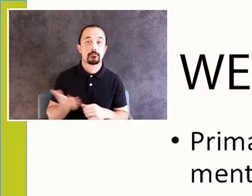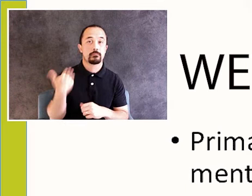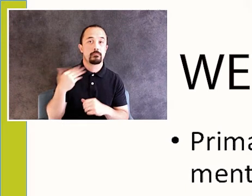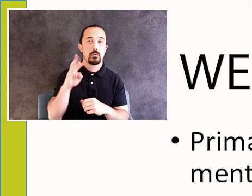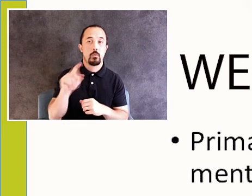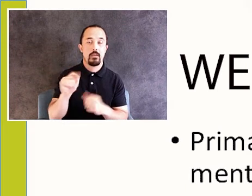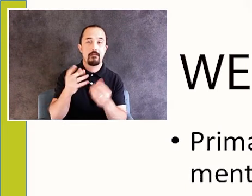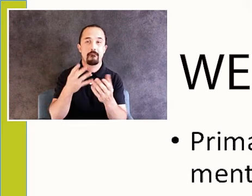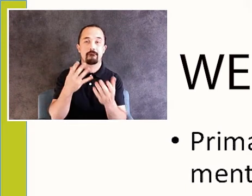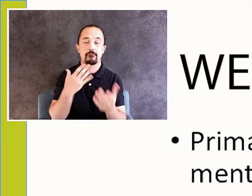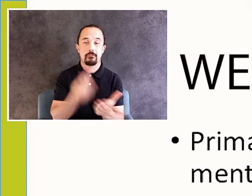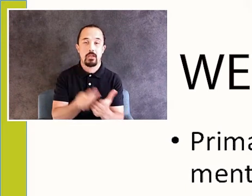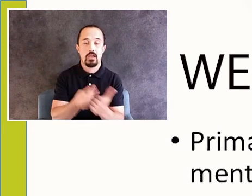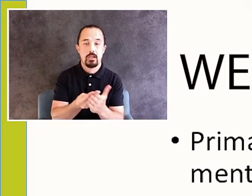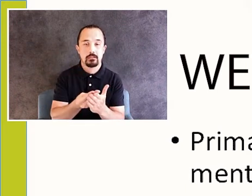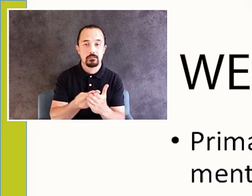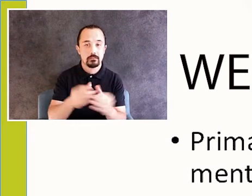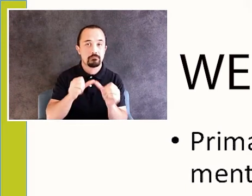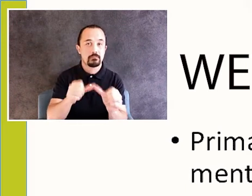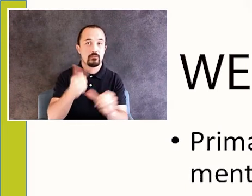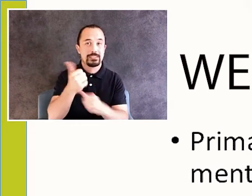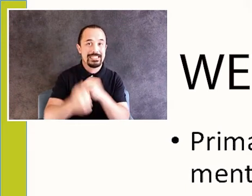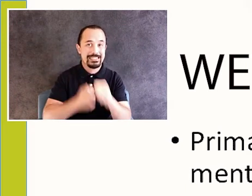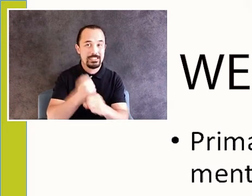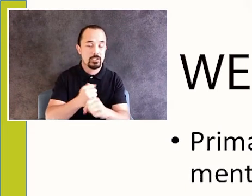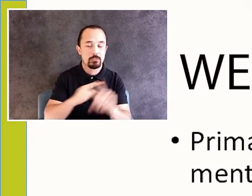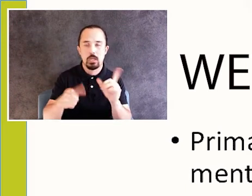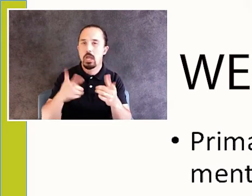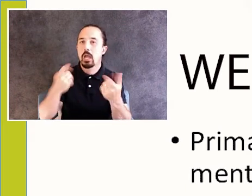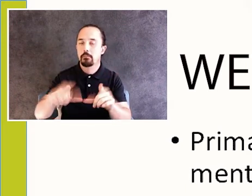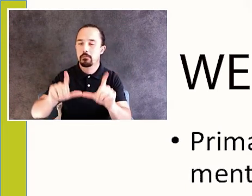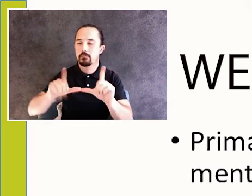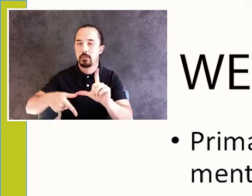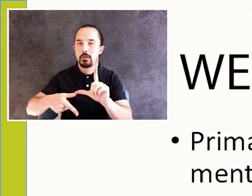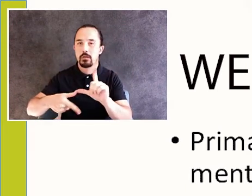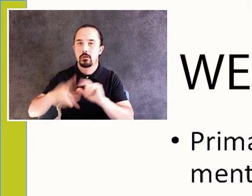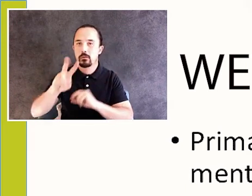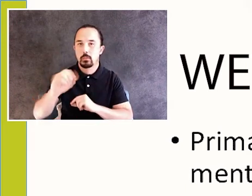one-time funds that lasted 10 years, but those expired in 2018.